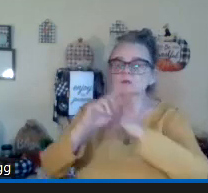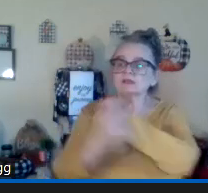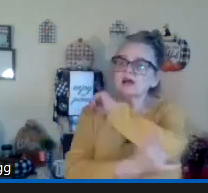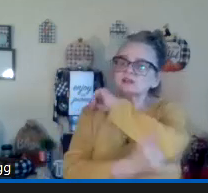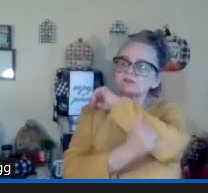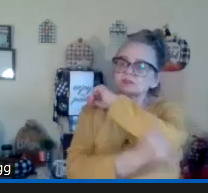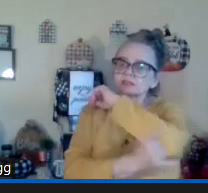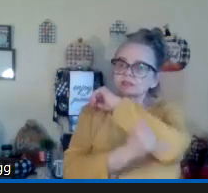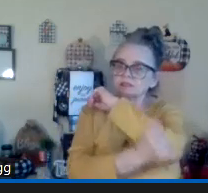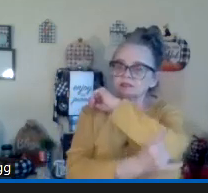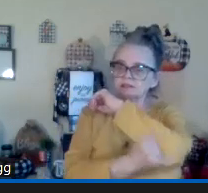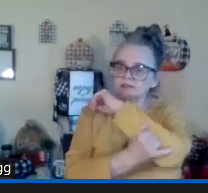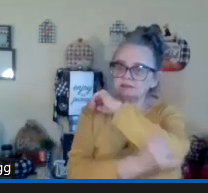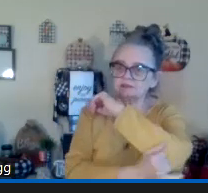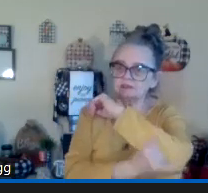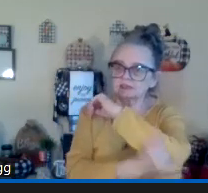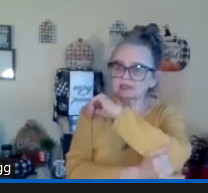When